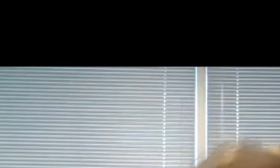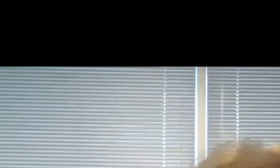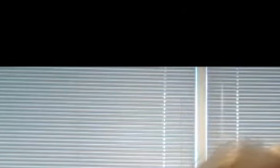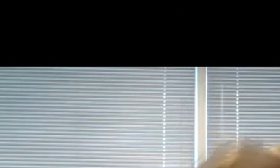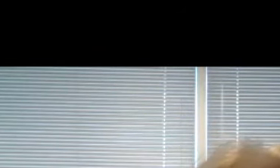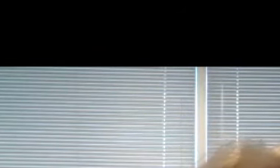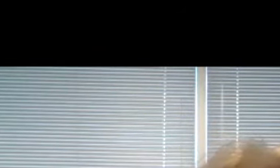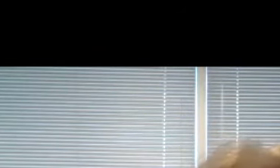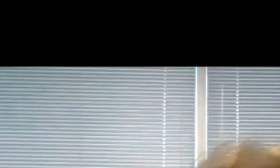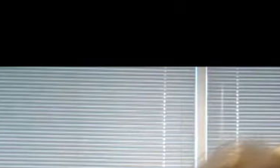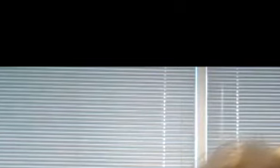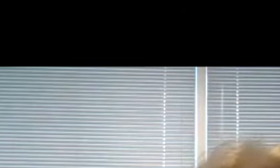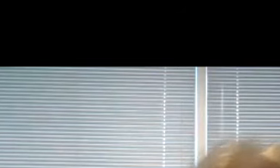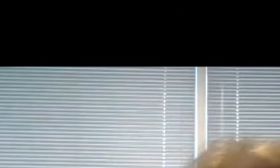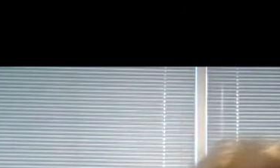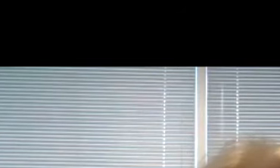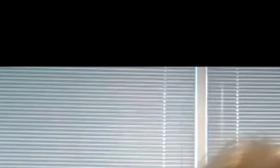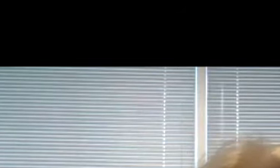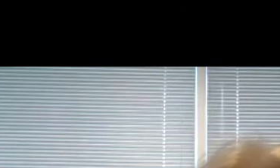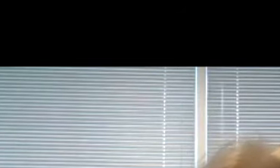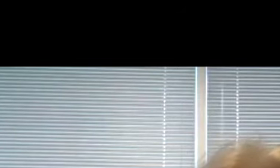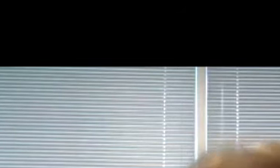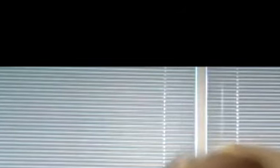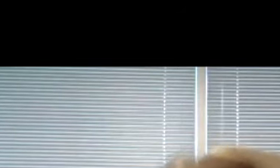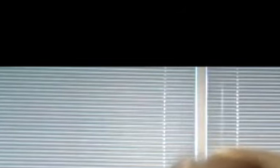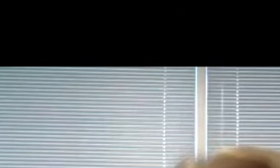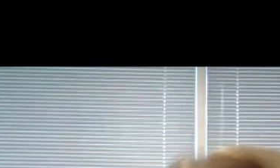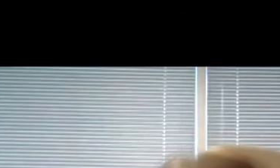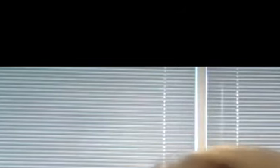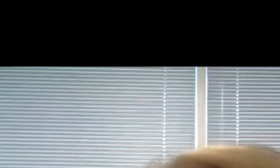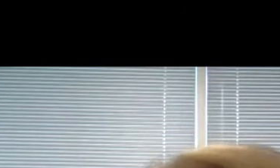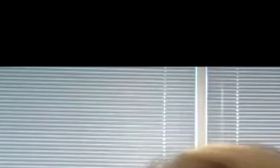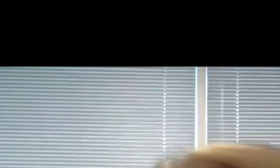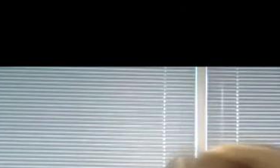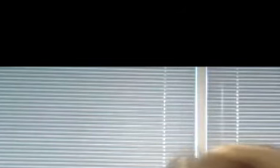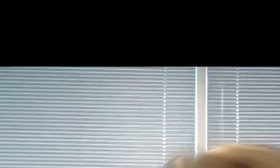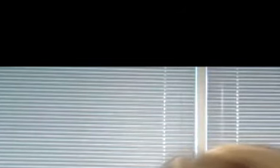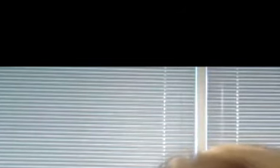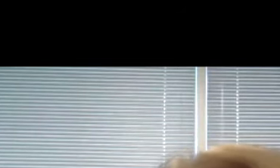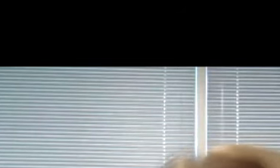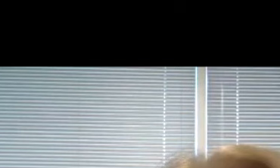So not only is it what you had while you were doing it, it would be augmented as you go along.